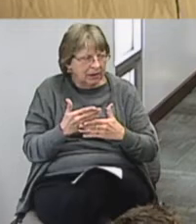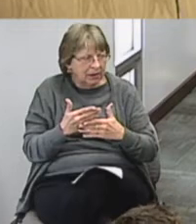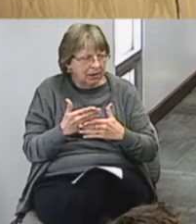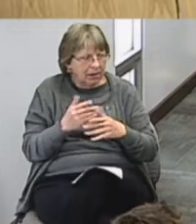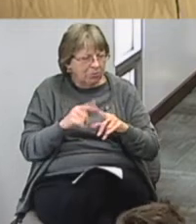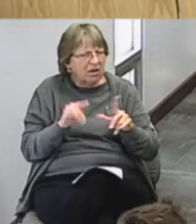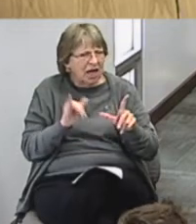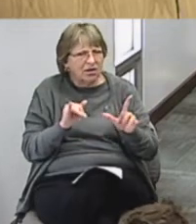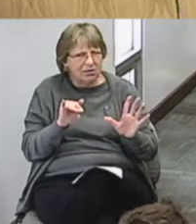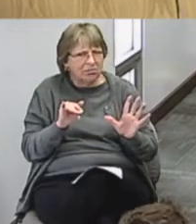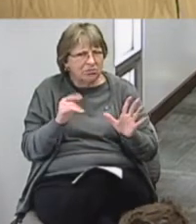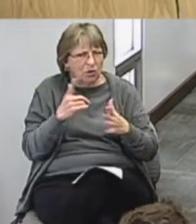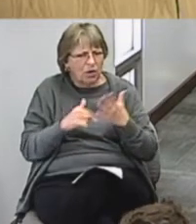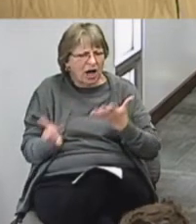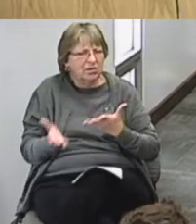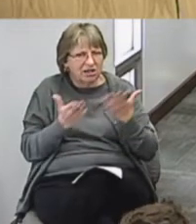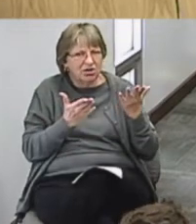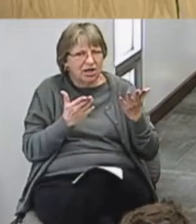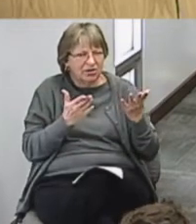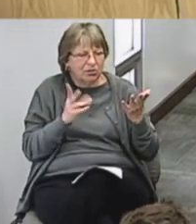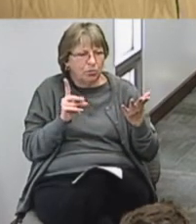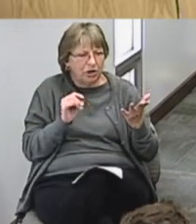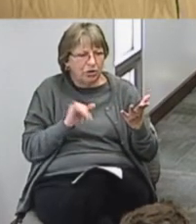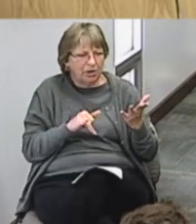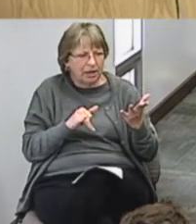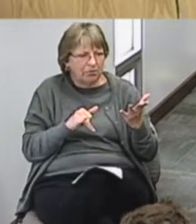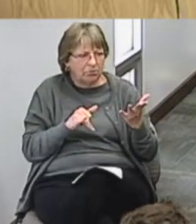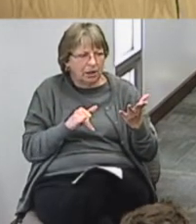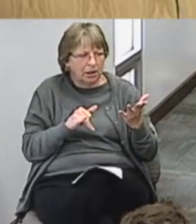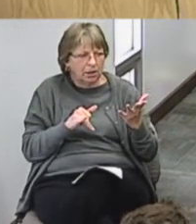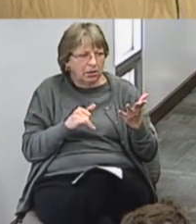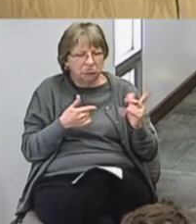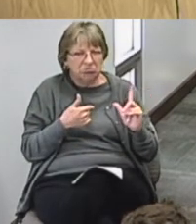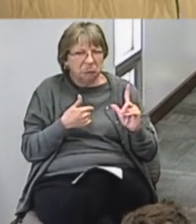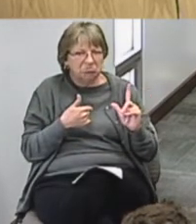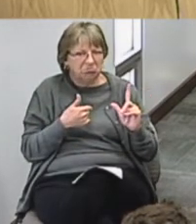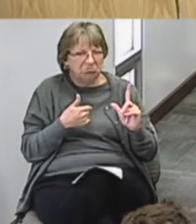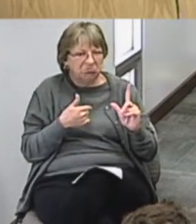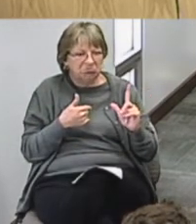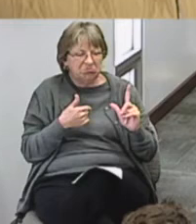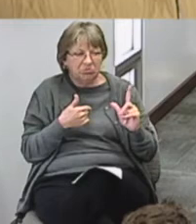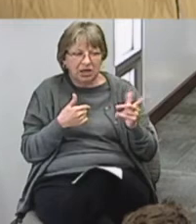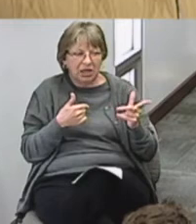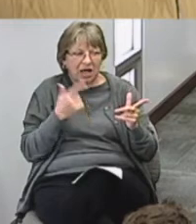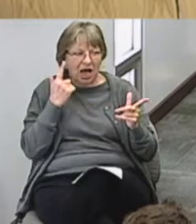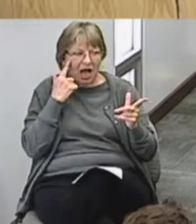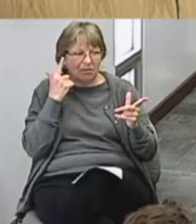was suggesting we maybe head. So we can have Rebecca help us I was just put thinking that Rebecca process